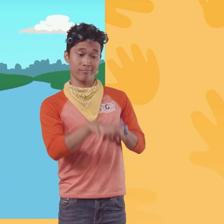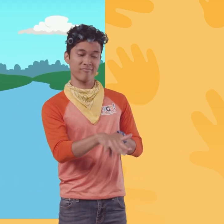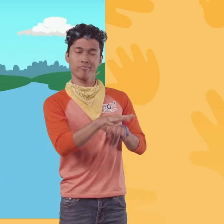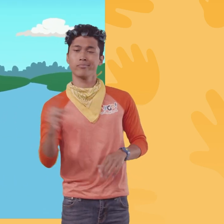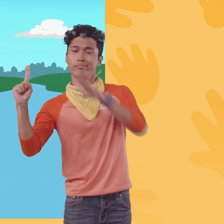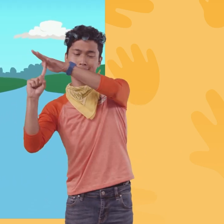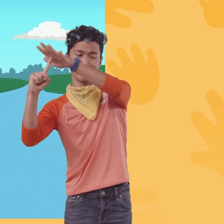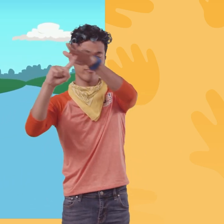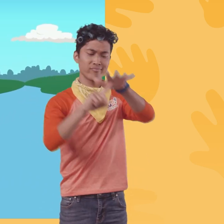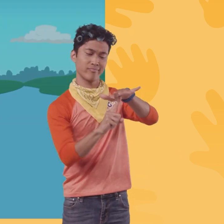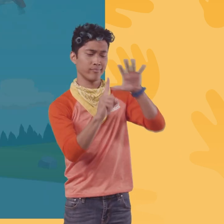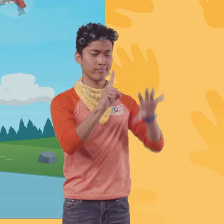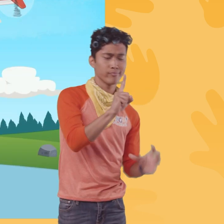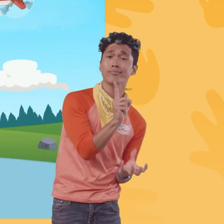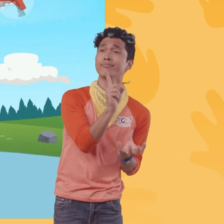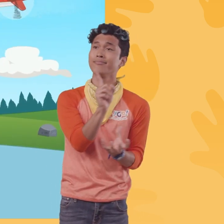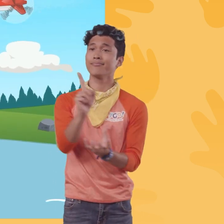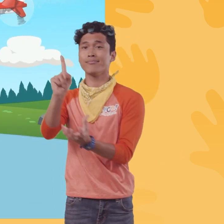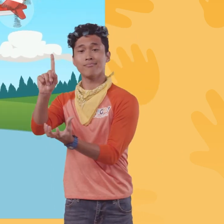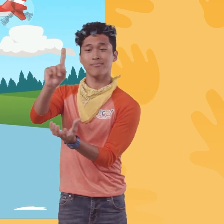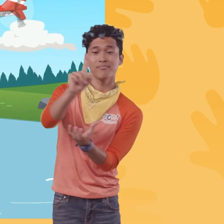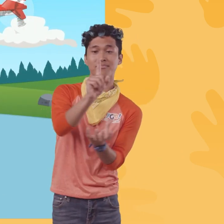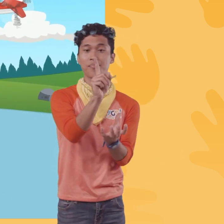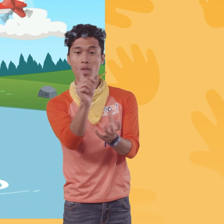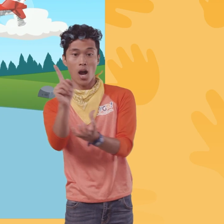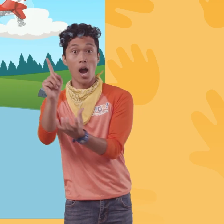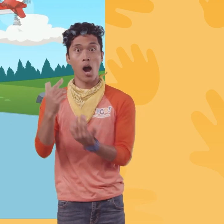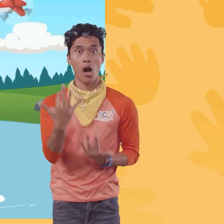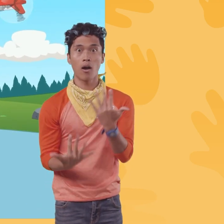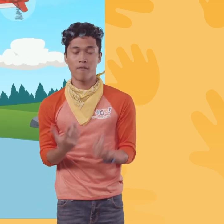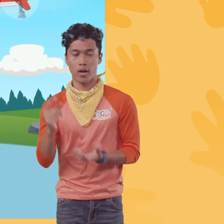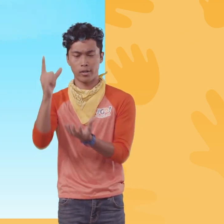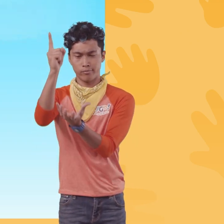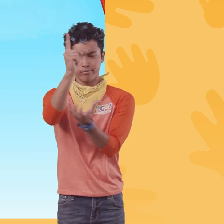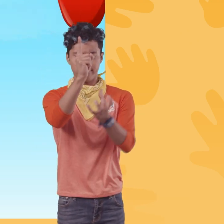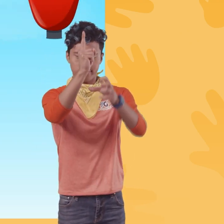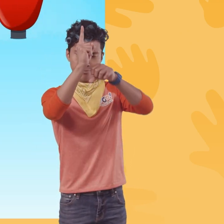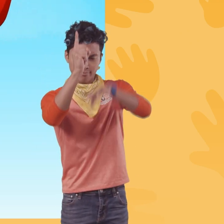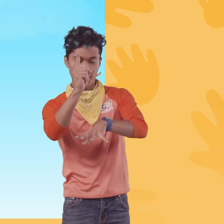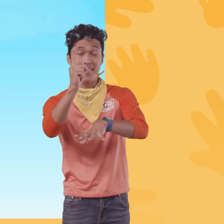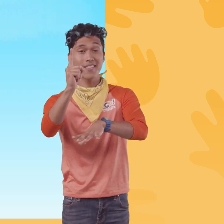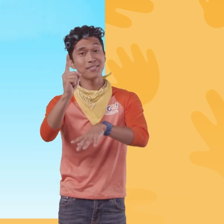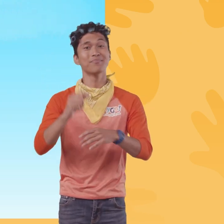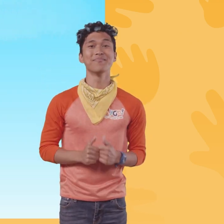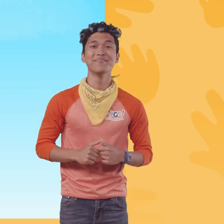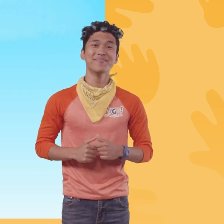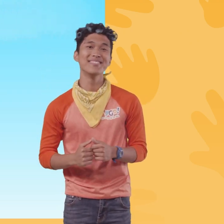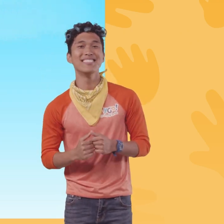are its water supply. It hovers above the burning flames and drops water from